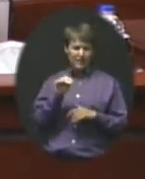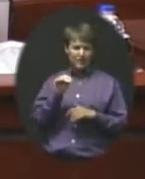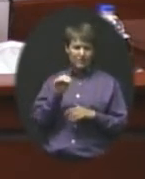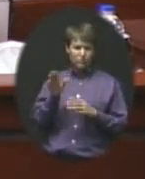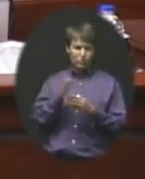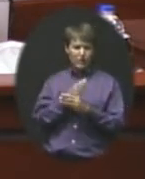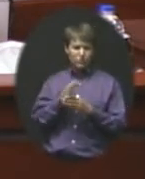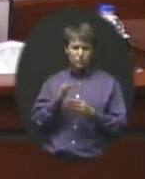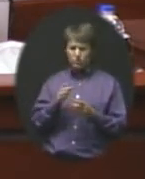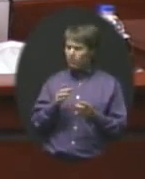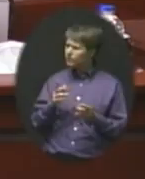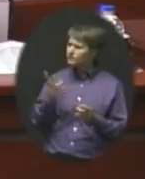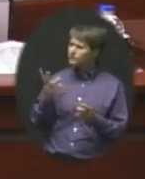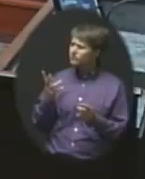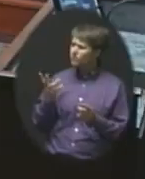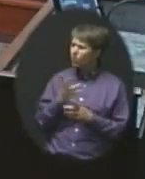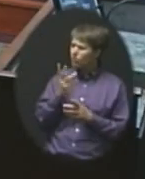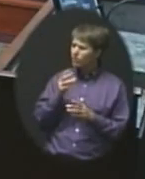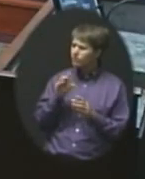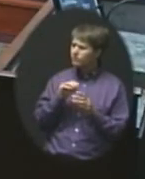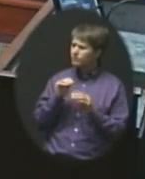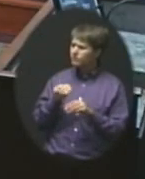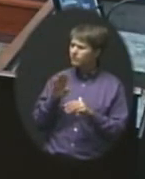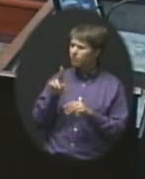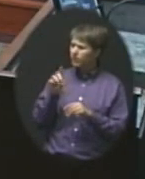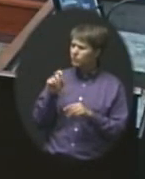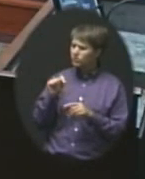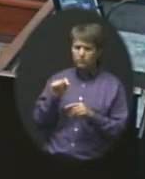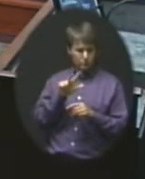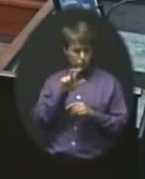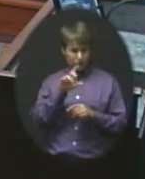that. What'd we put in our budget?